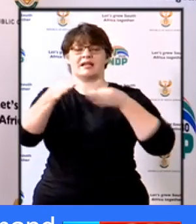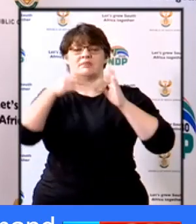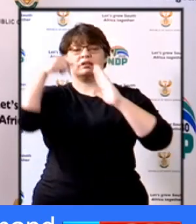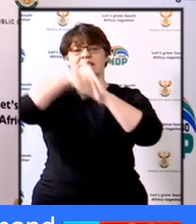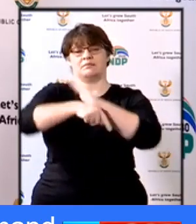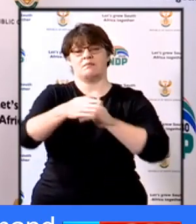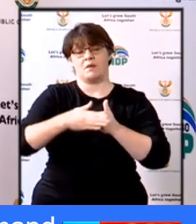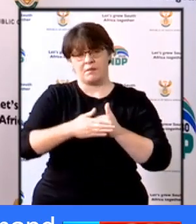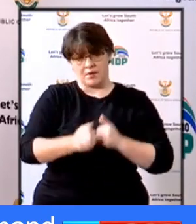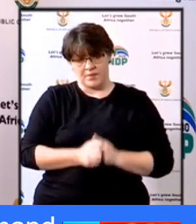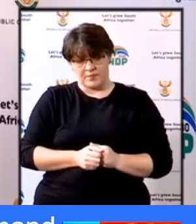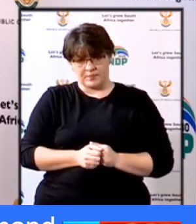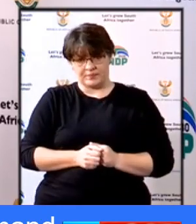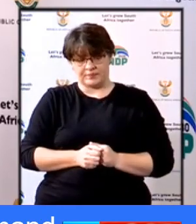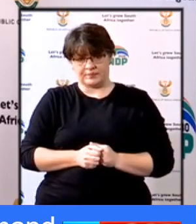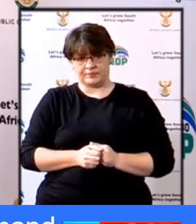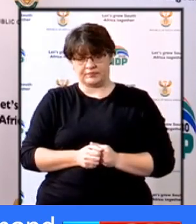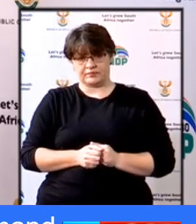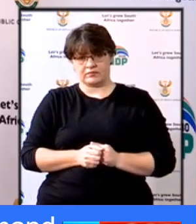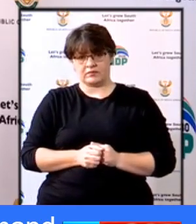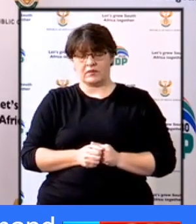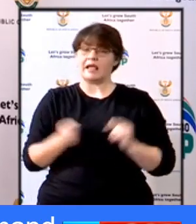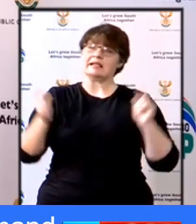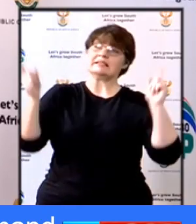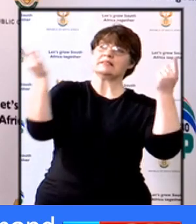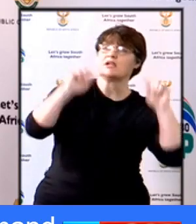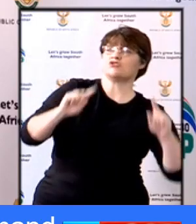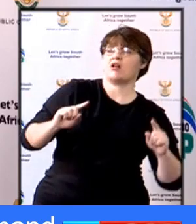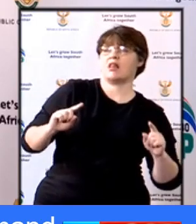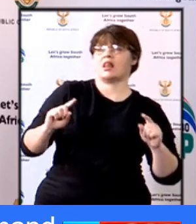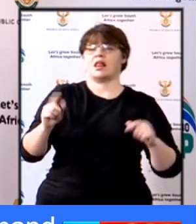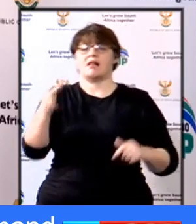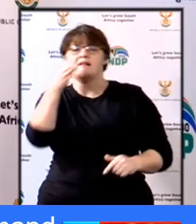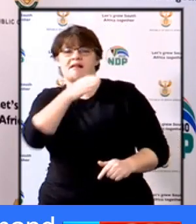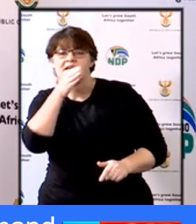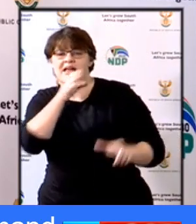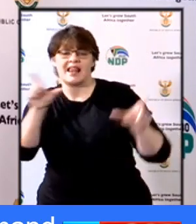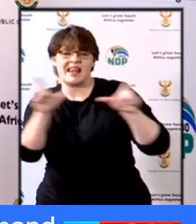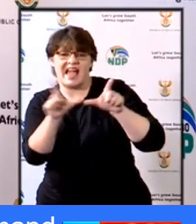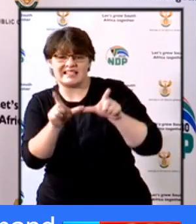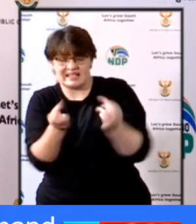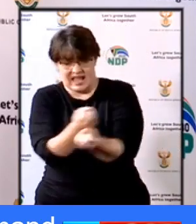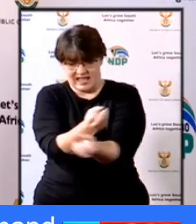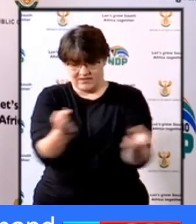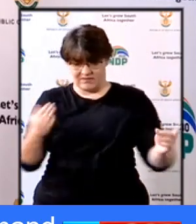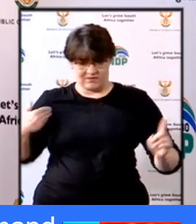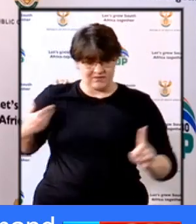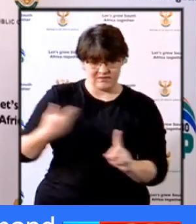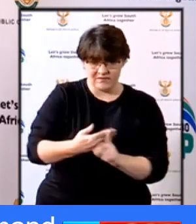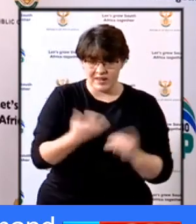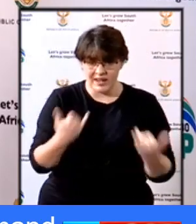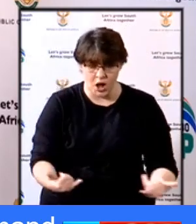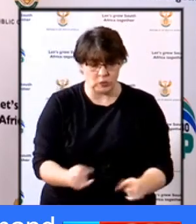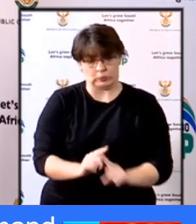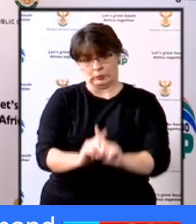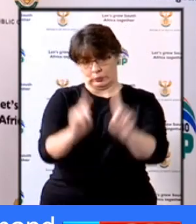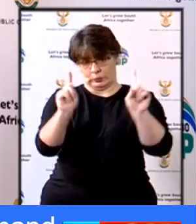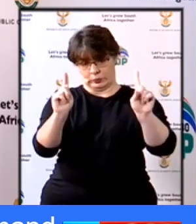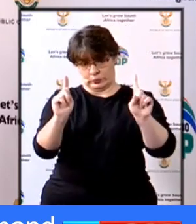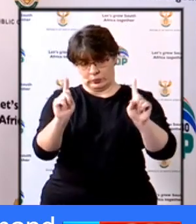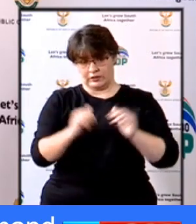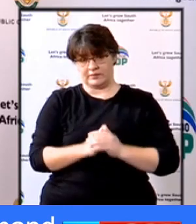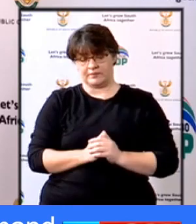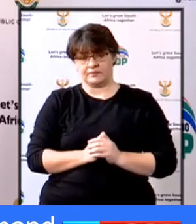Suffice to say, no special or event liquor licenses will be issued for the duration